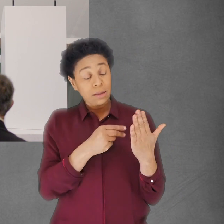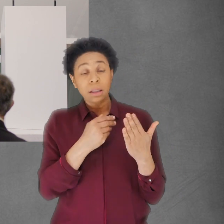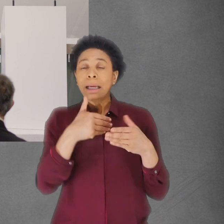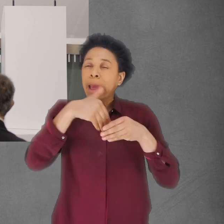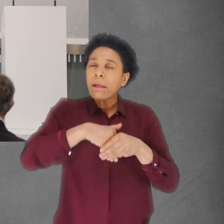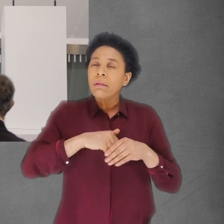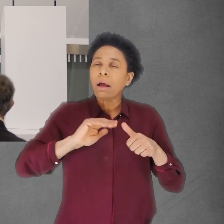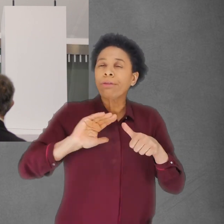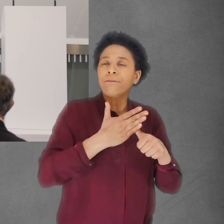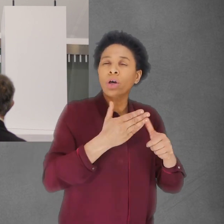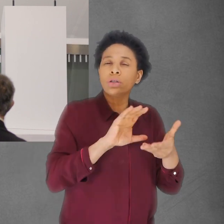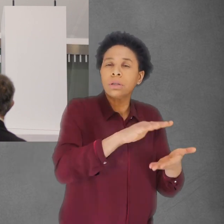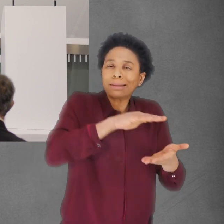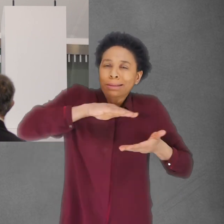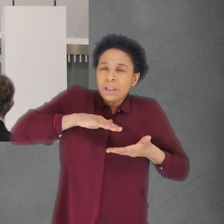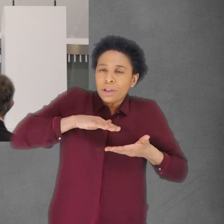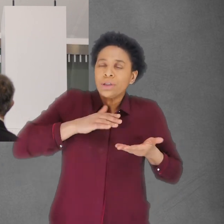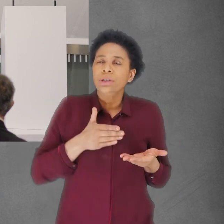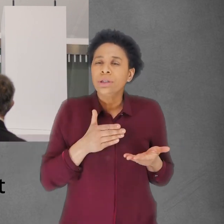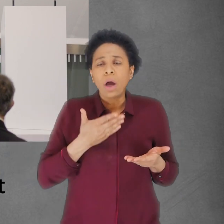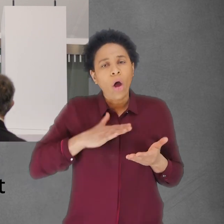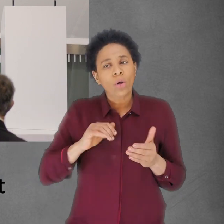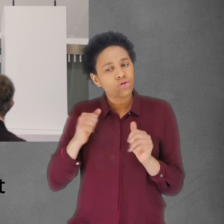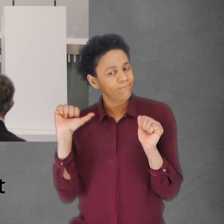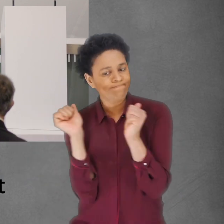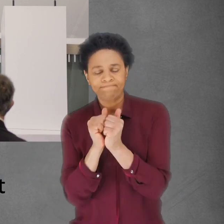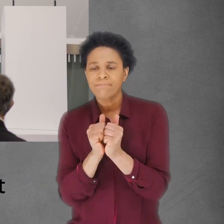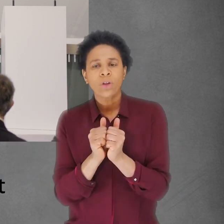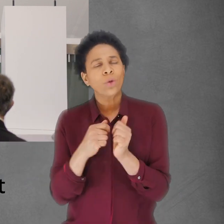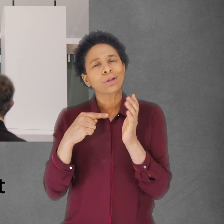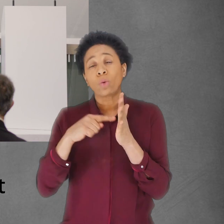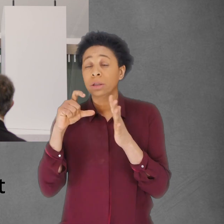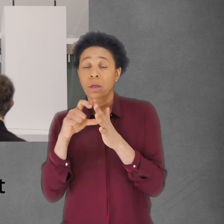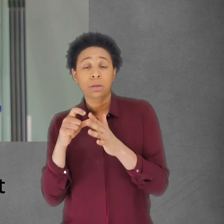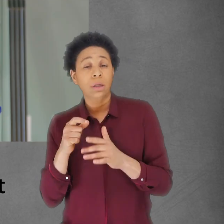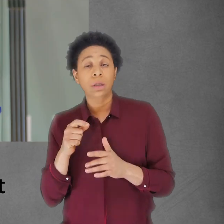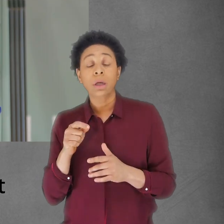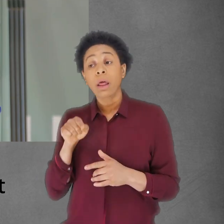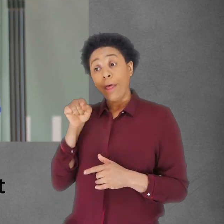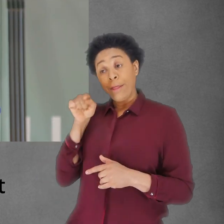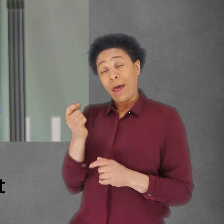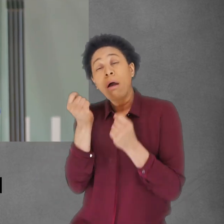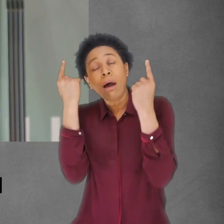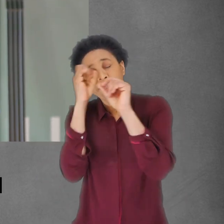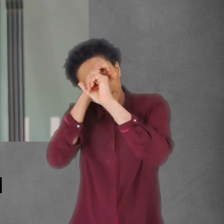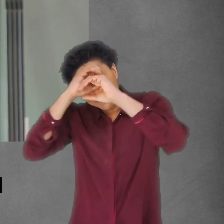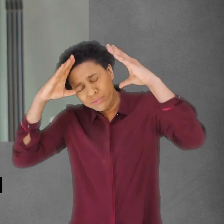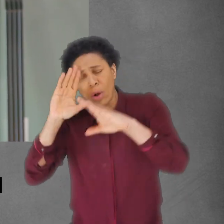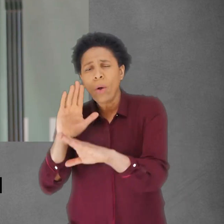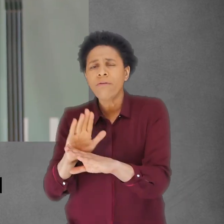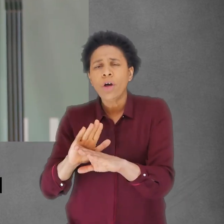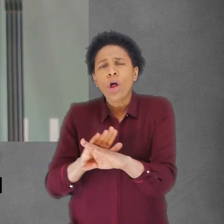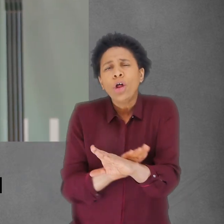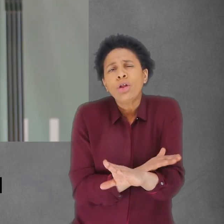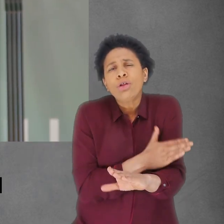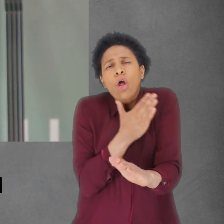references in the first submission. And I just want to resonate and echo what Torkwase is saying about this idea of